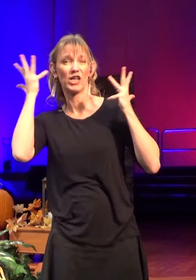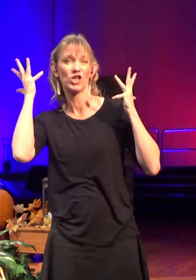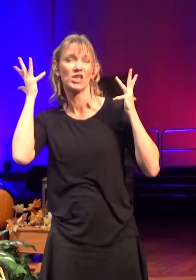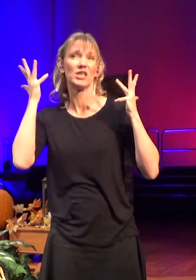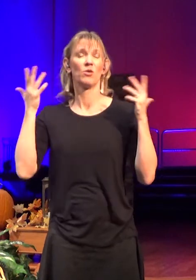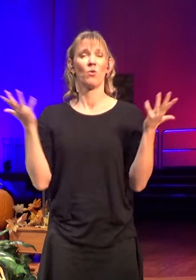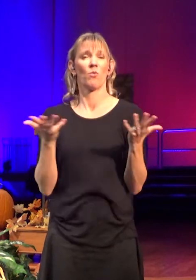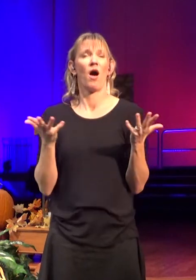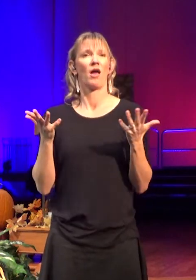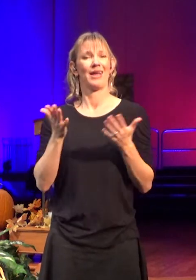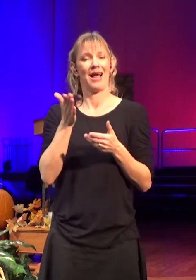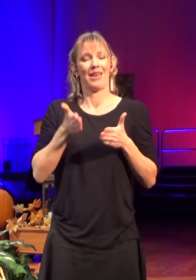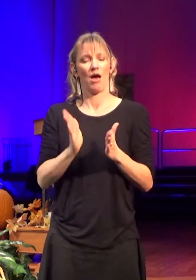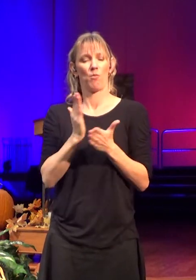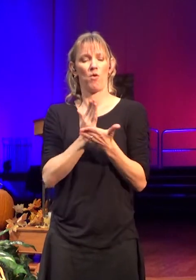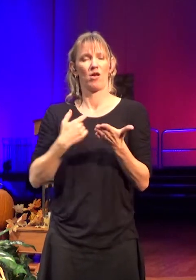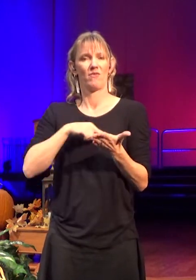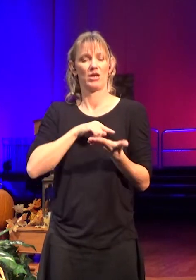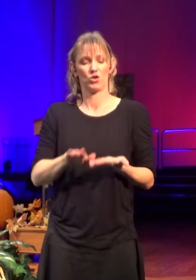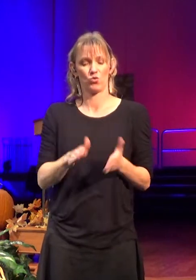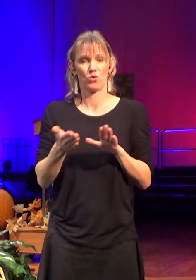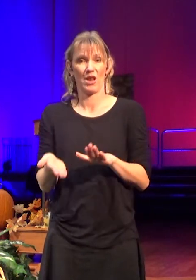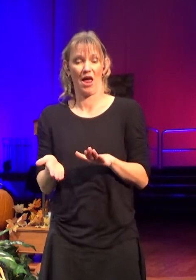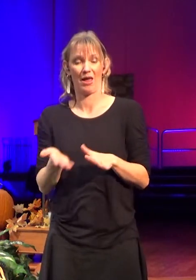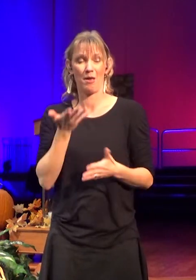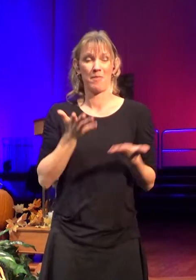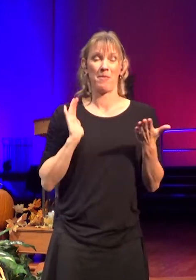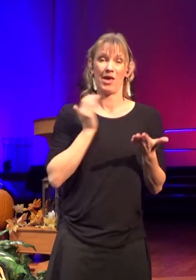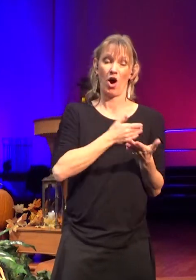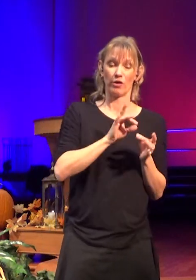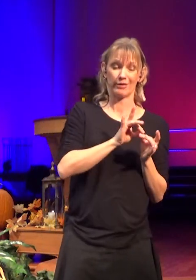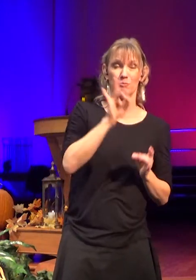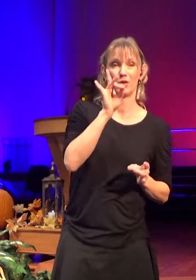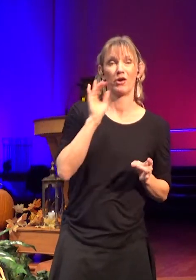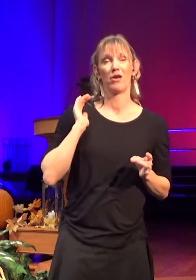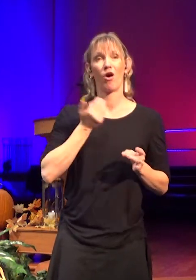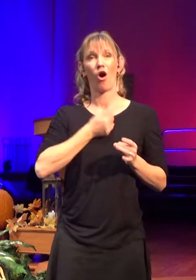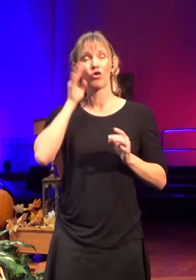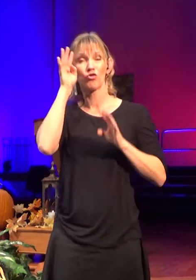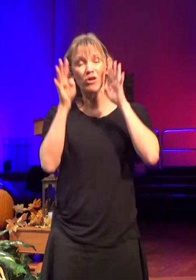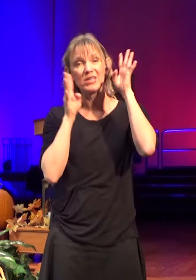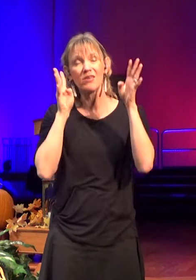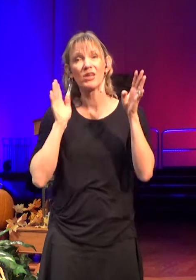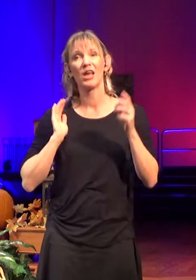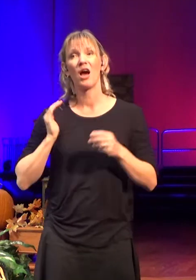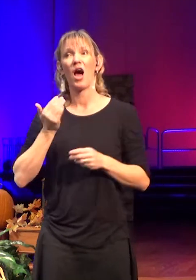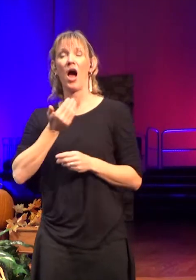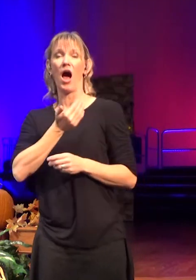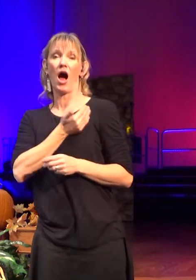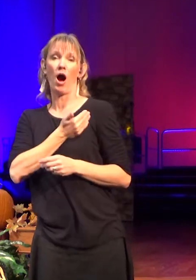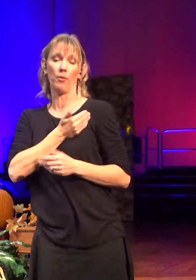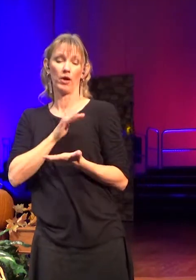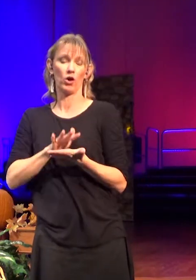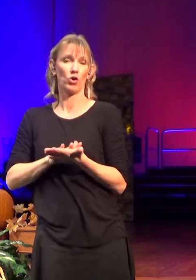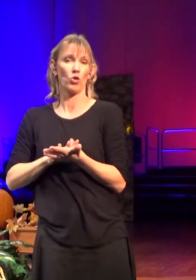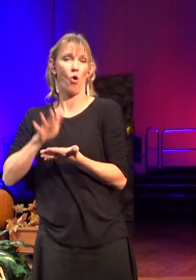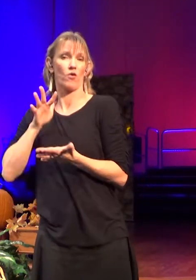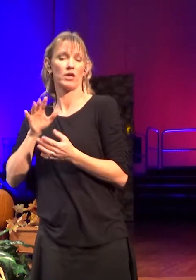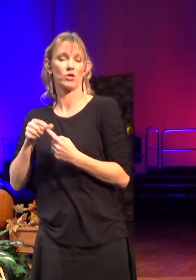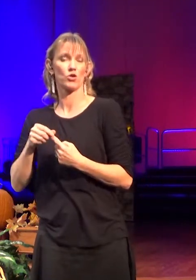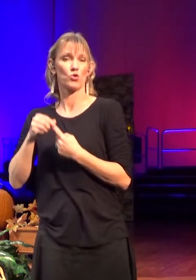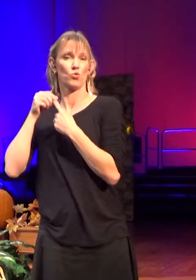the only tragedy is to allow part of us to die. Whether it's our spirit, our creativity, or